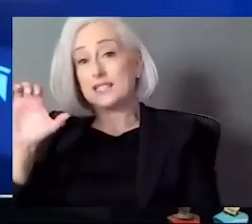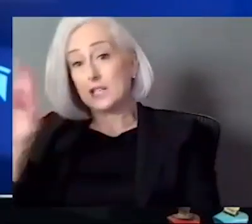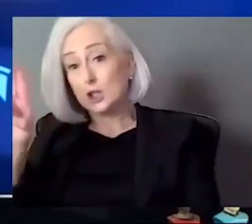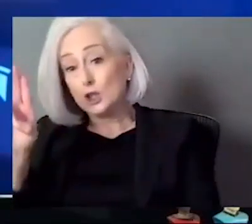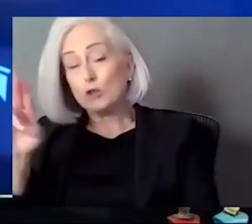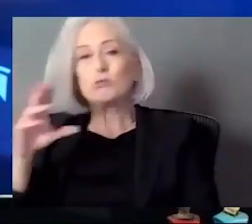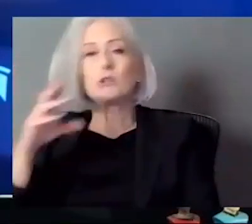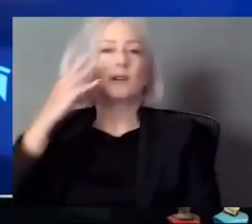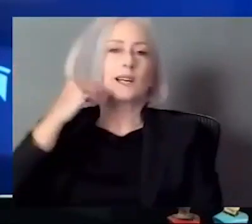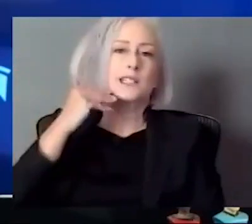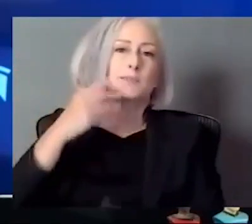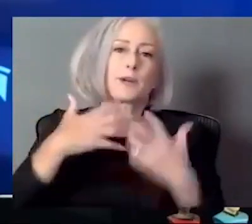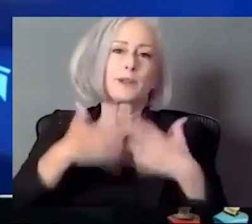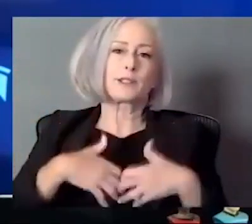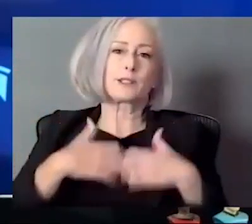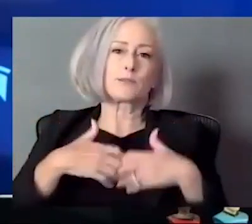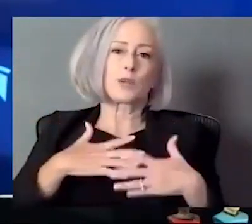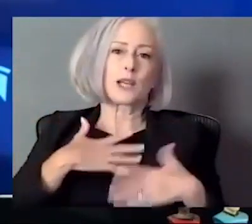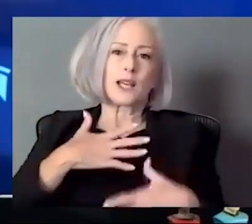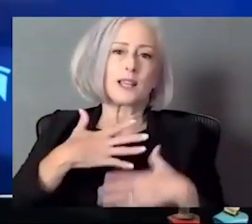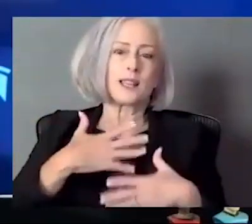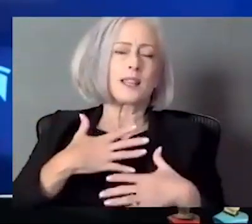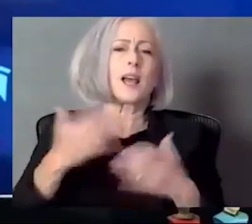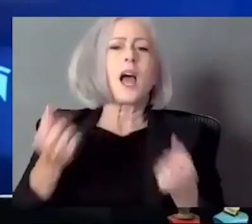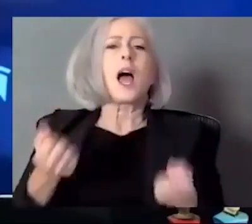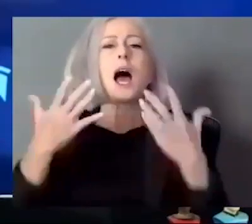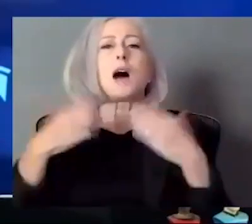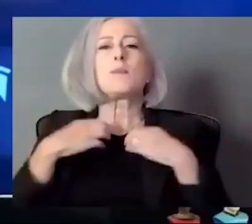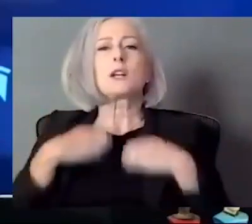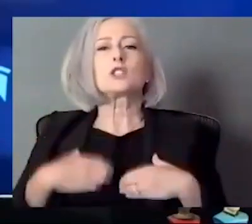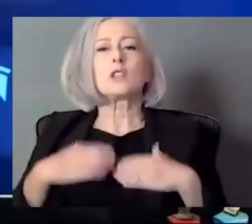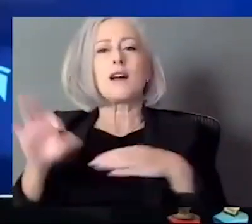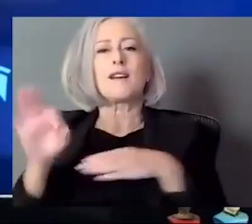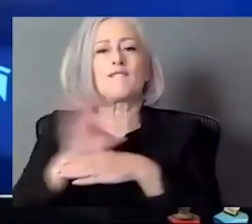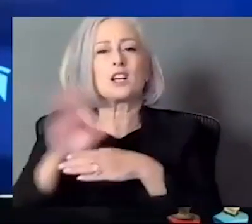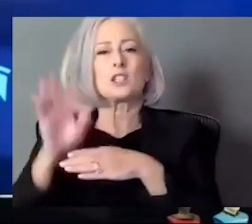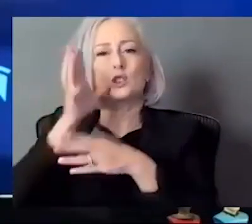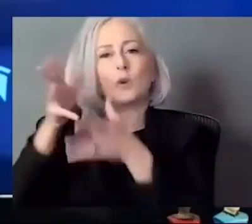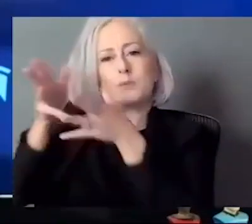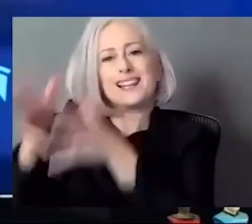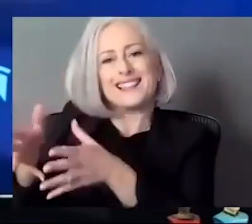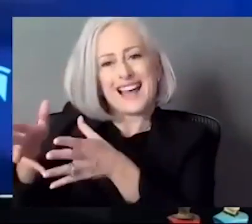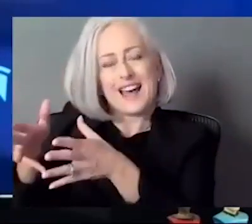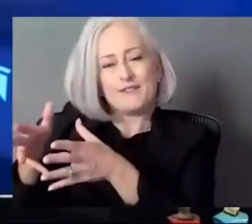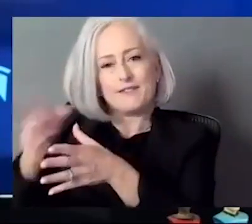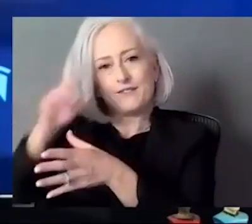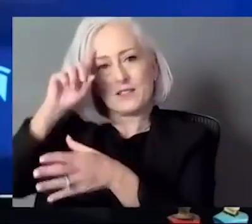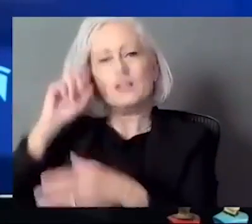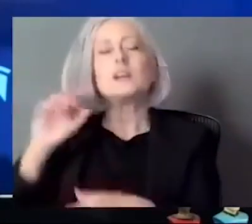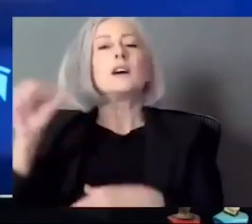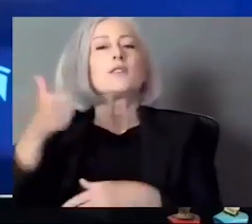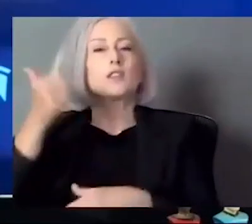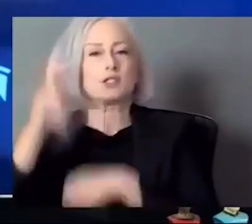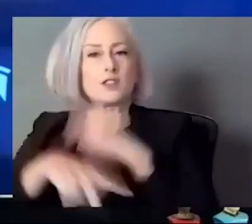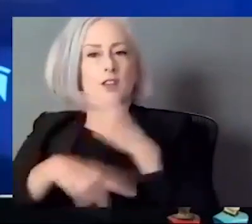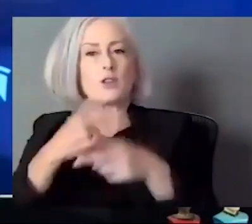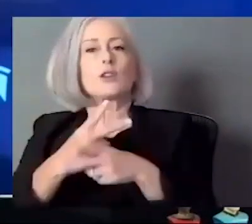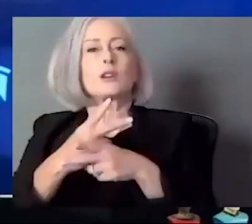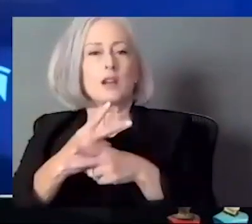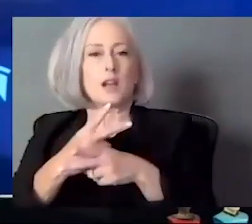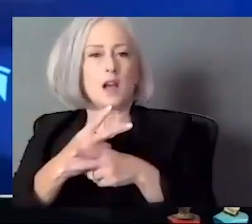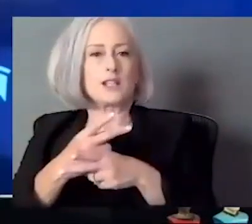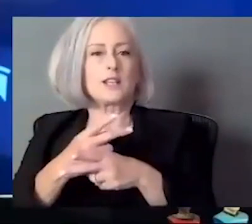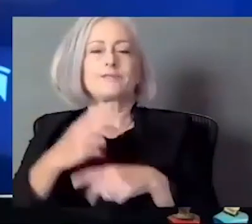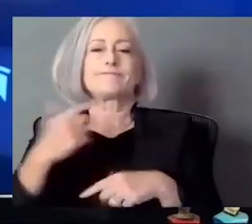how much lung function are you going to be left with? Now, I think to Hawkeye's point on the long haul syndrome, there's another type of I can't breathe that goes along. That may resolve. But that one